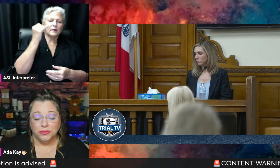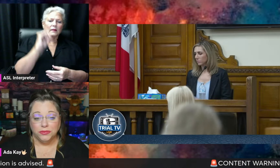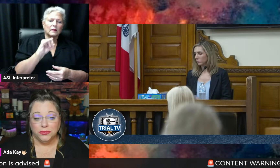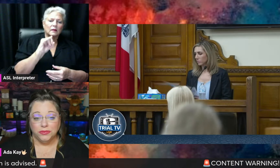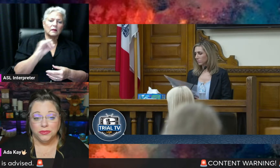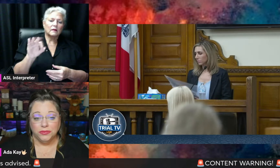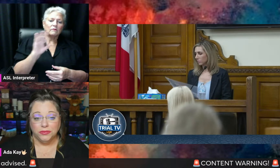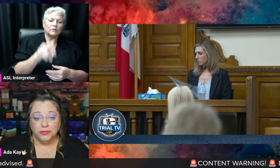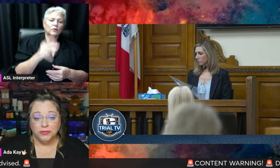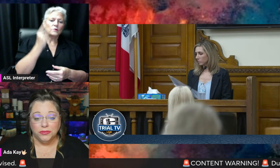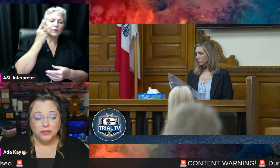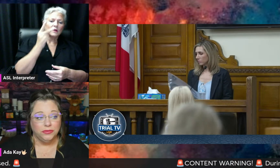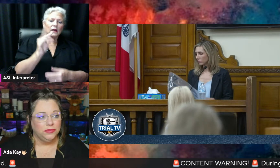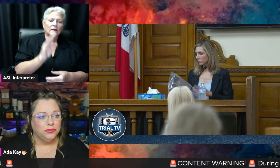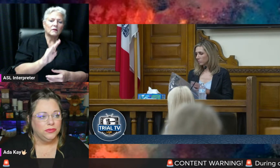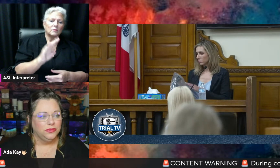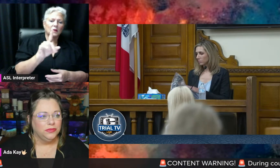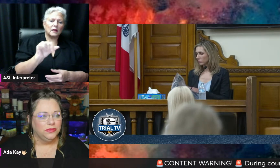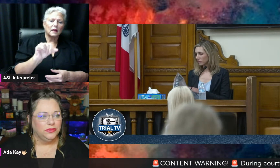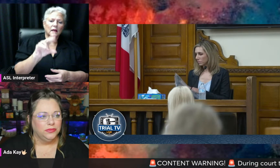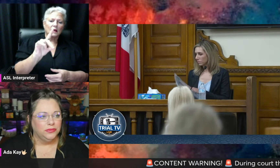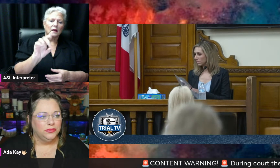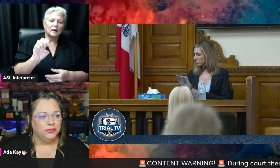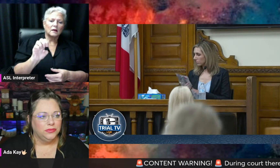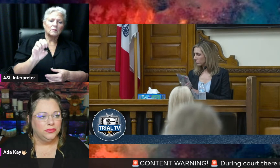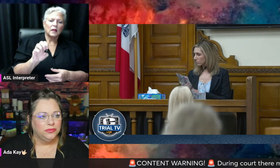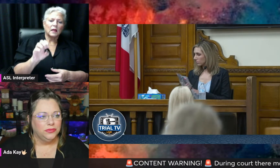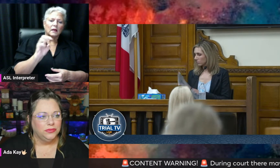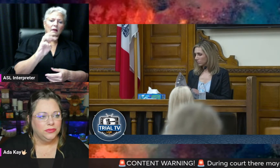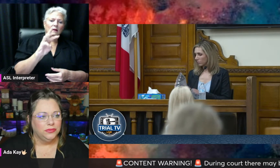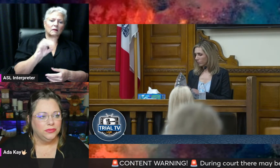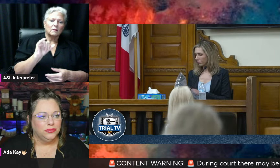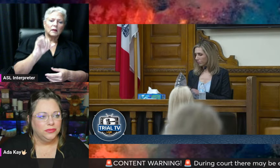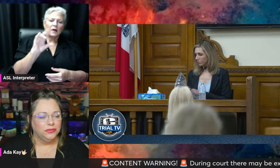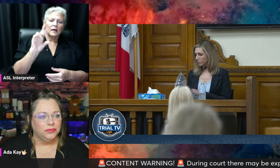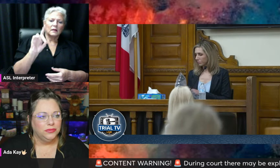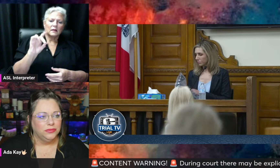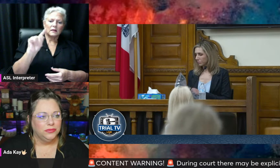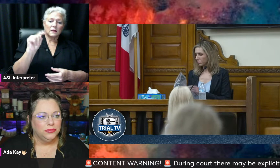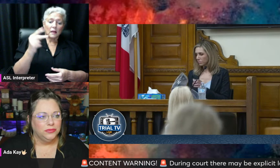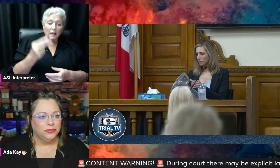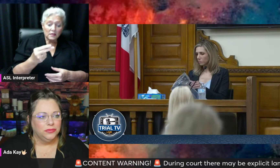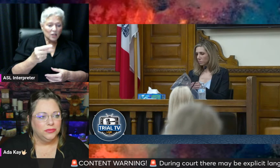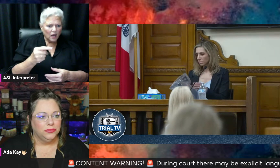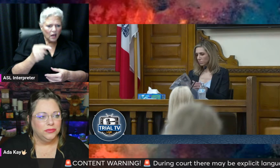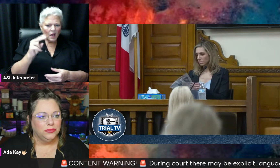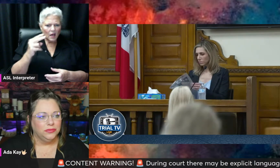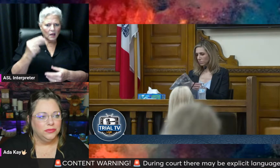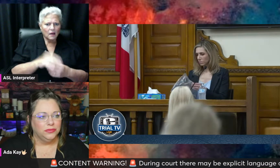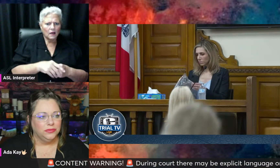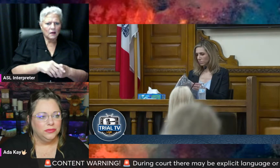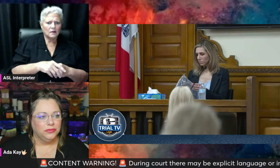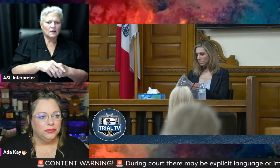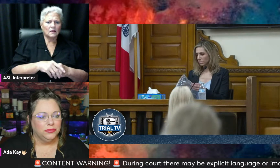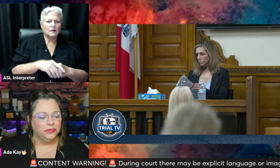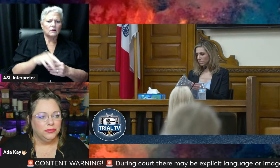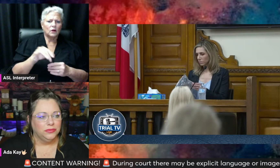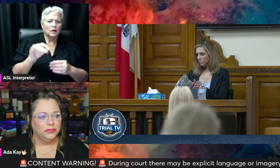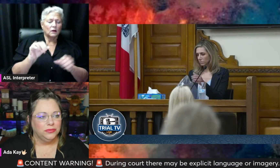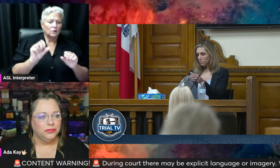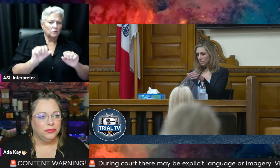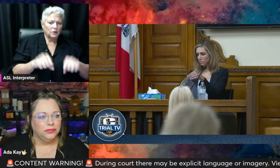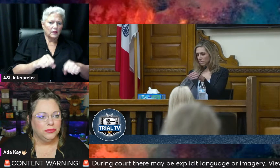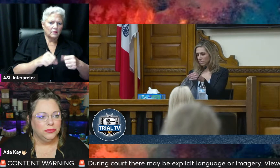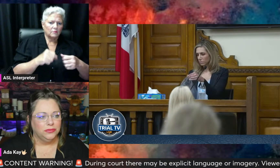instrument and the width, would it certainly be consistent with a blow from that instrument